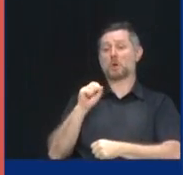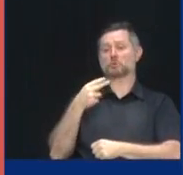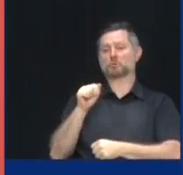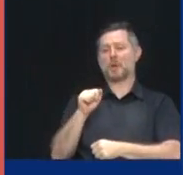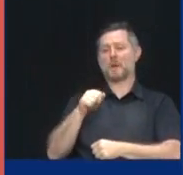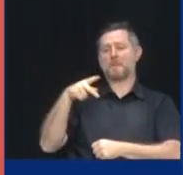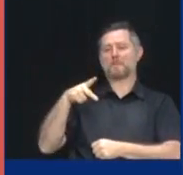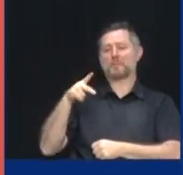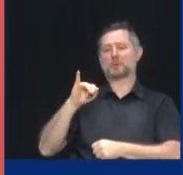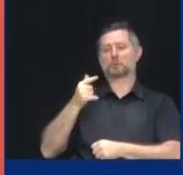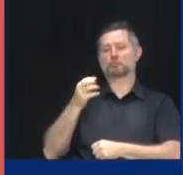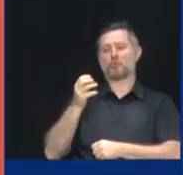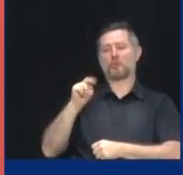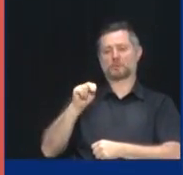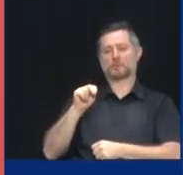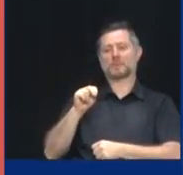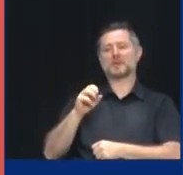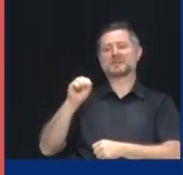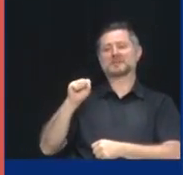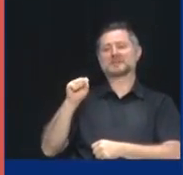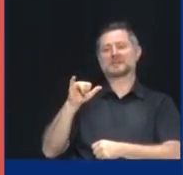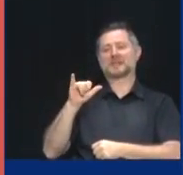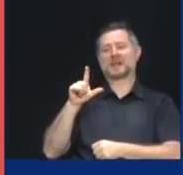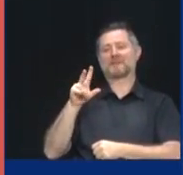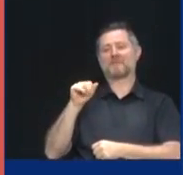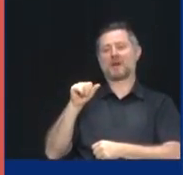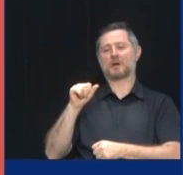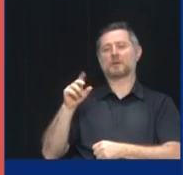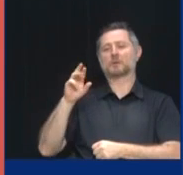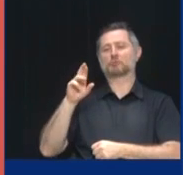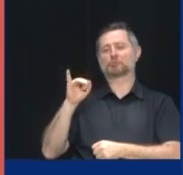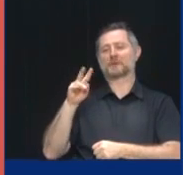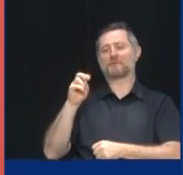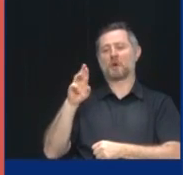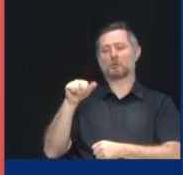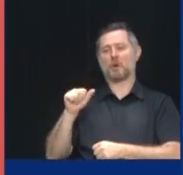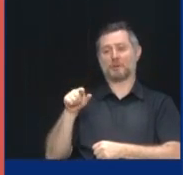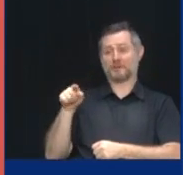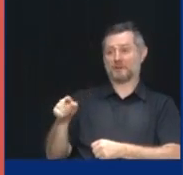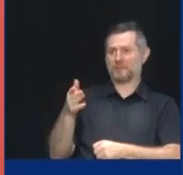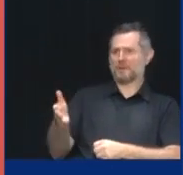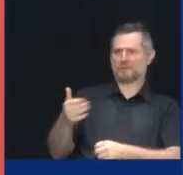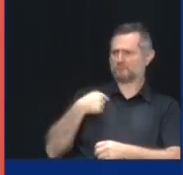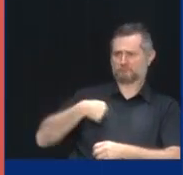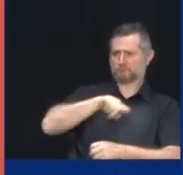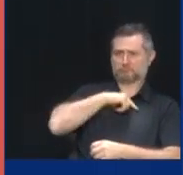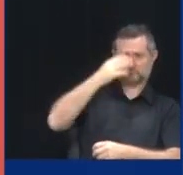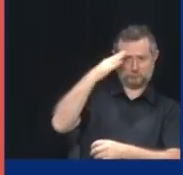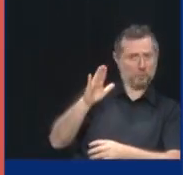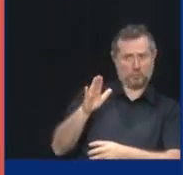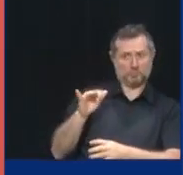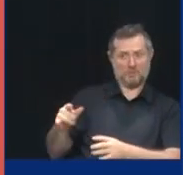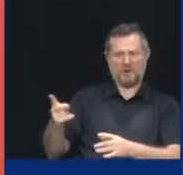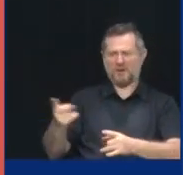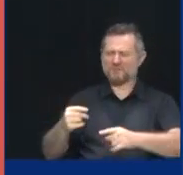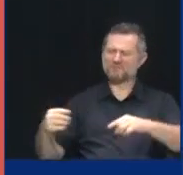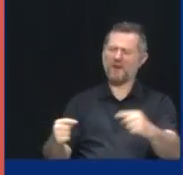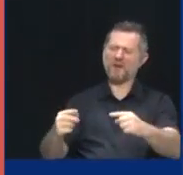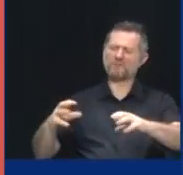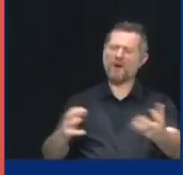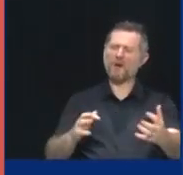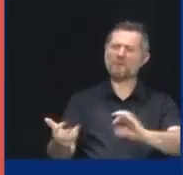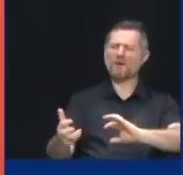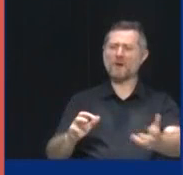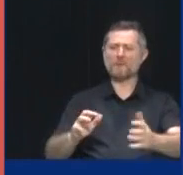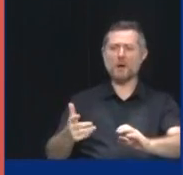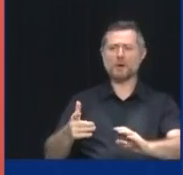there. They're not names we know because it was easy. They fought and they fought and they fought and they pushed.